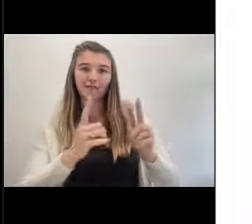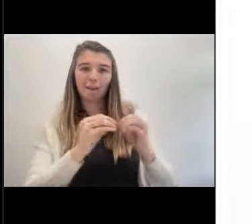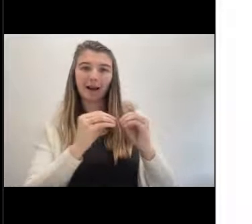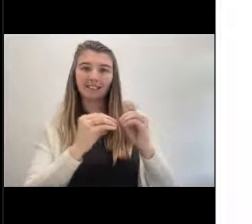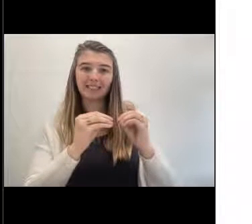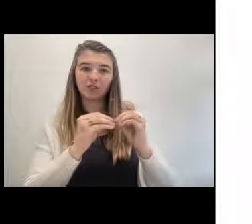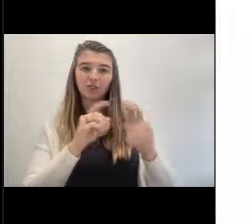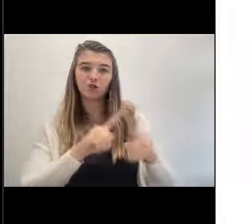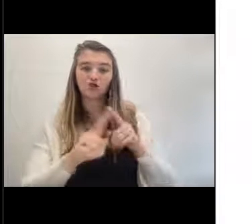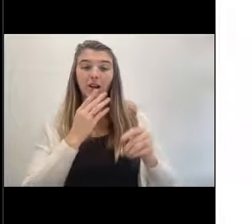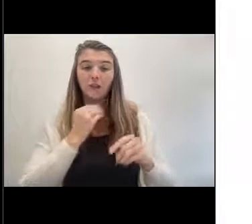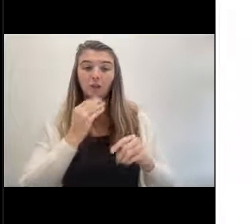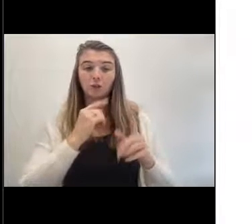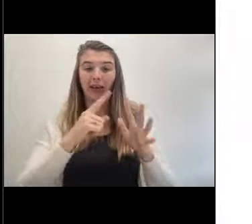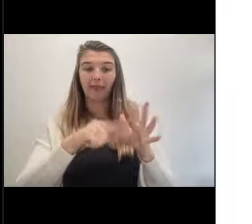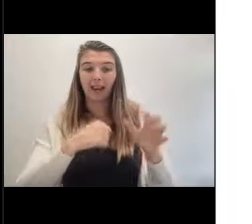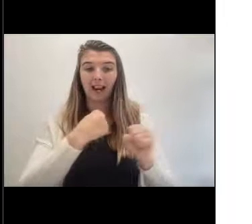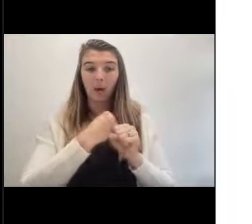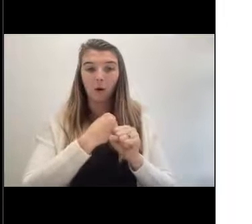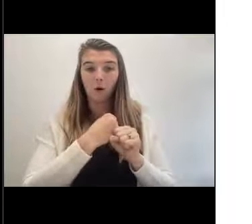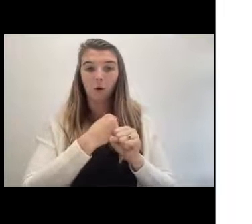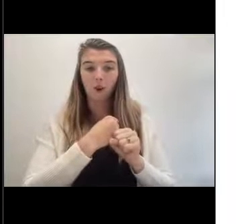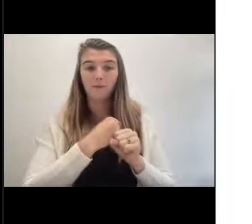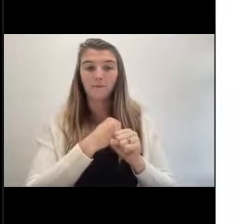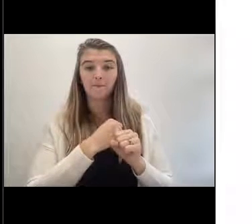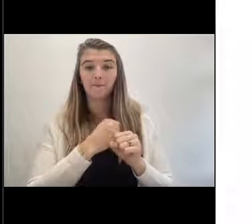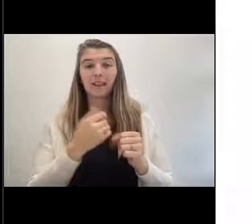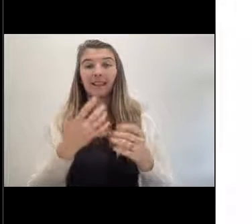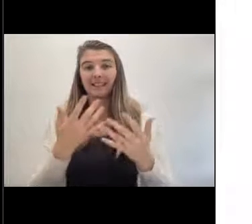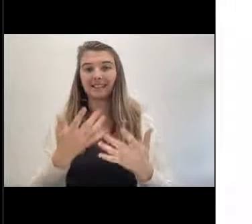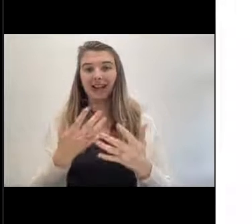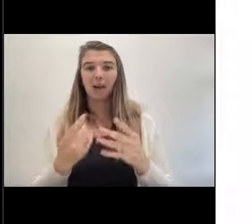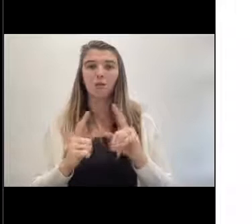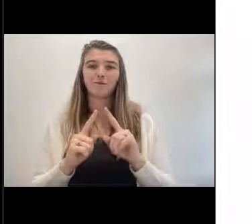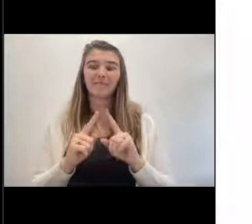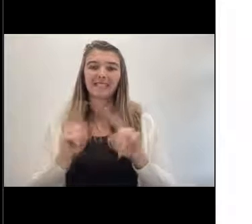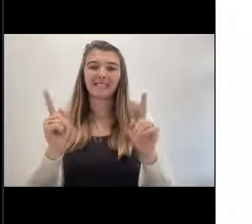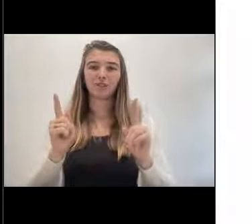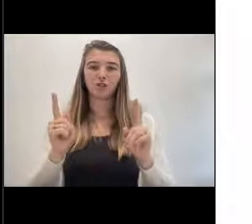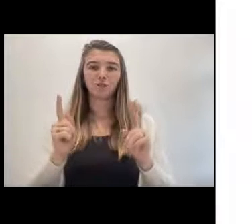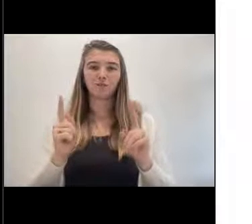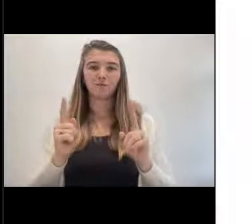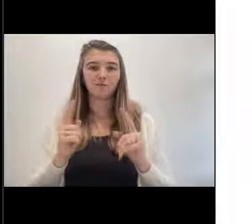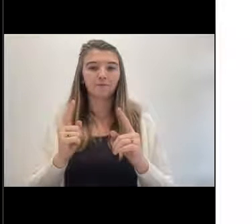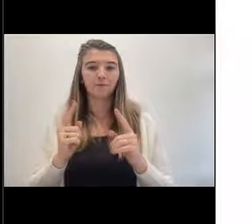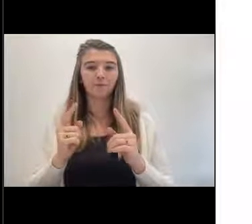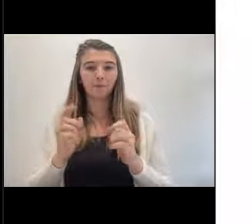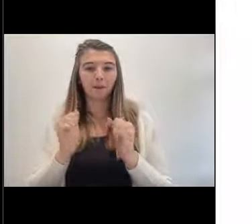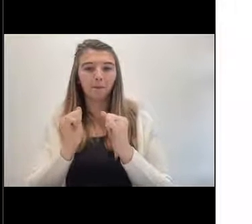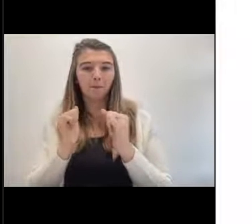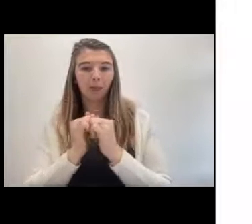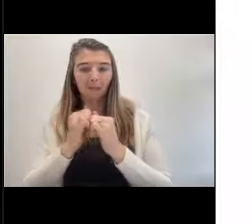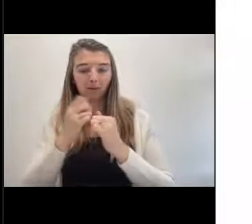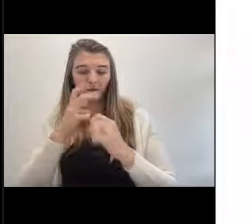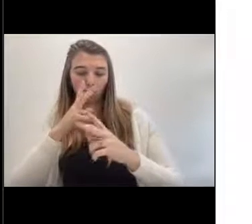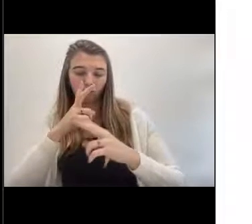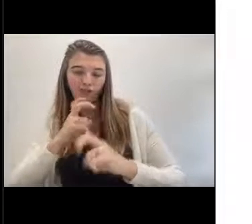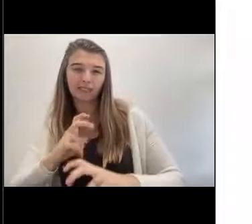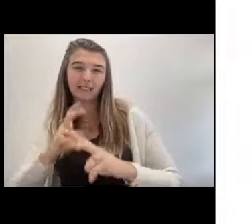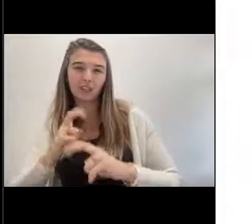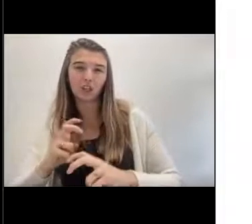now it's a different Pseudomonas, again, very powerful Pseudomonas KT2440, can now grow